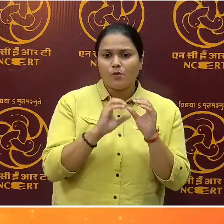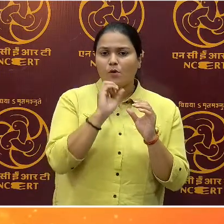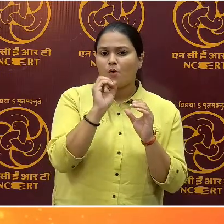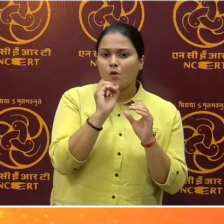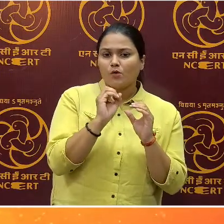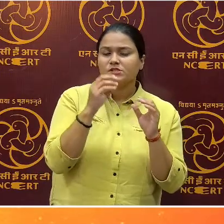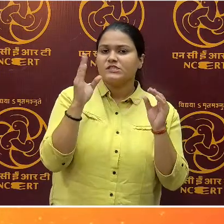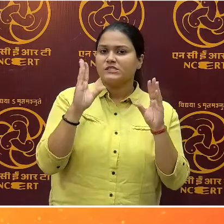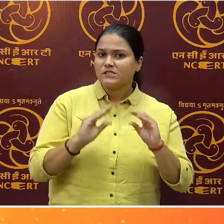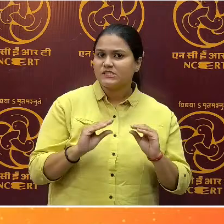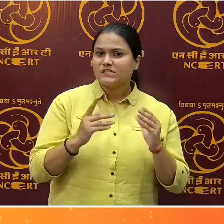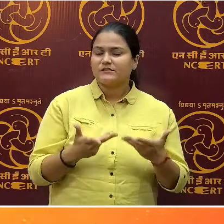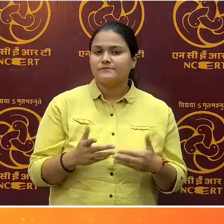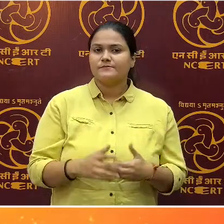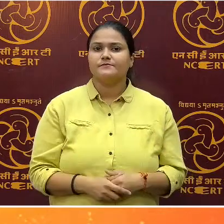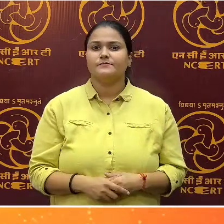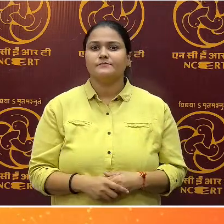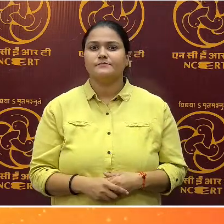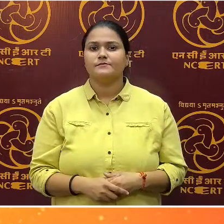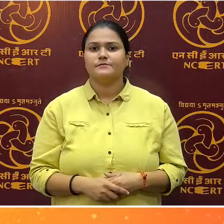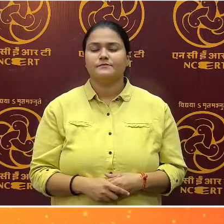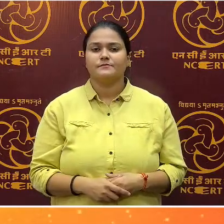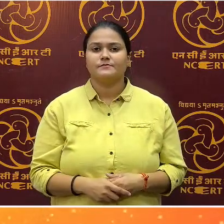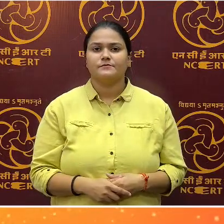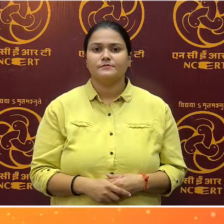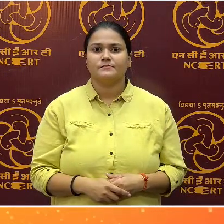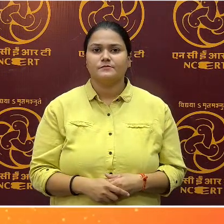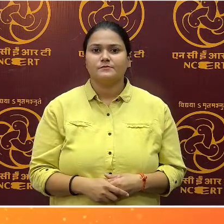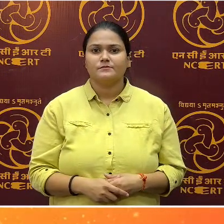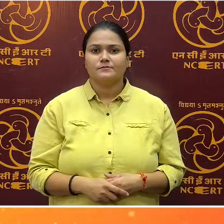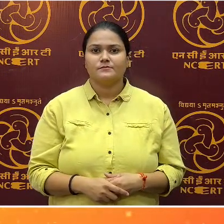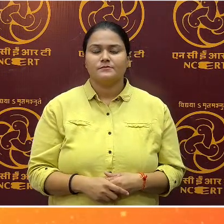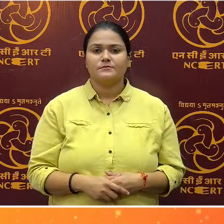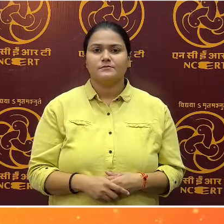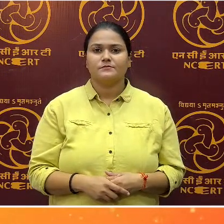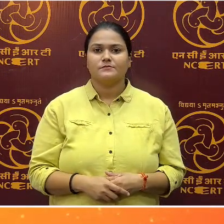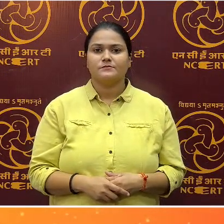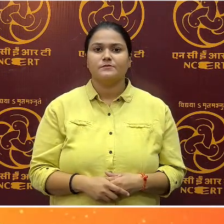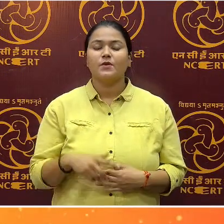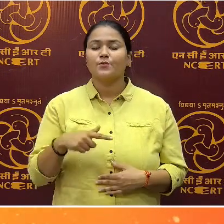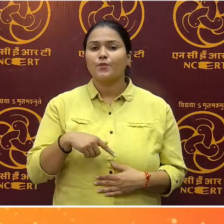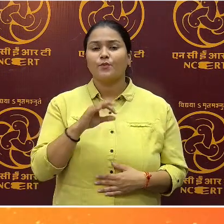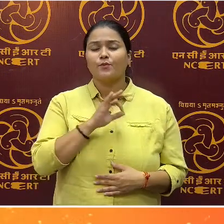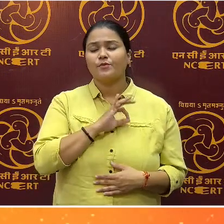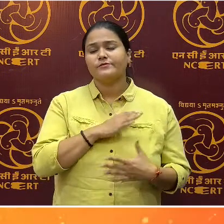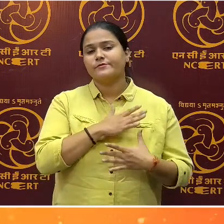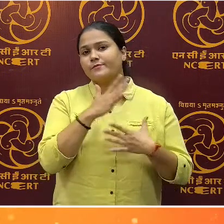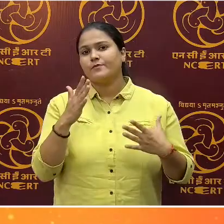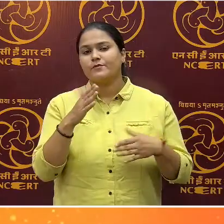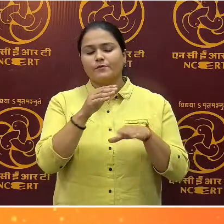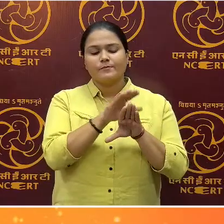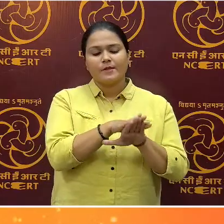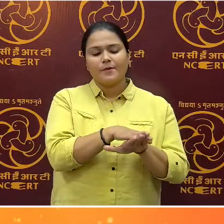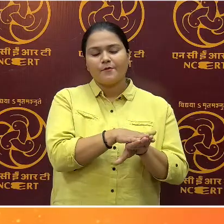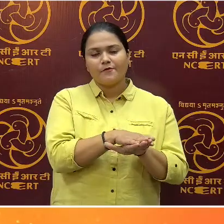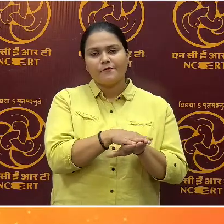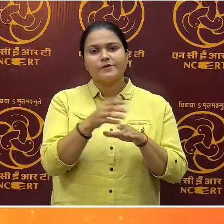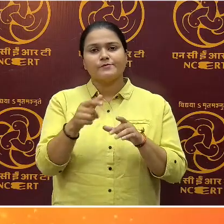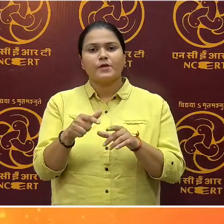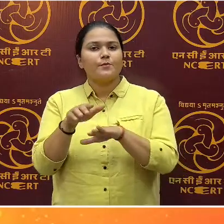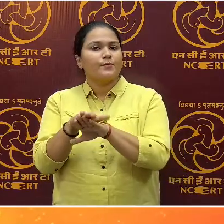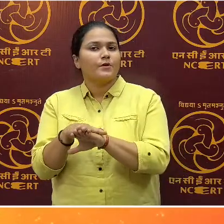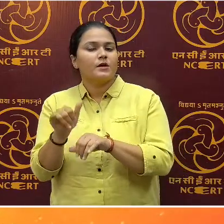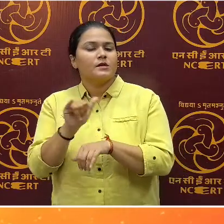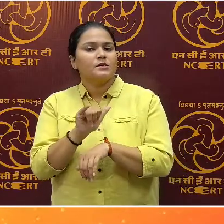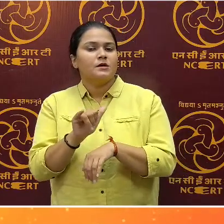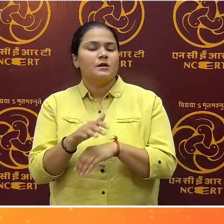it ideal for fish, because I took that example. I really like that question, that's why ideal for fish. And hot water, what